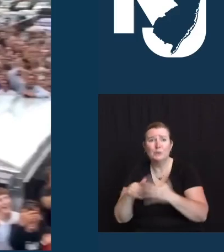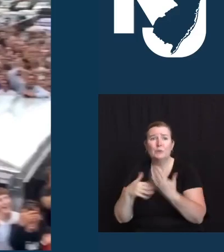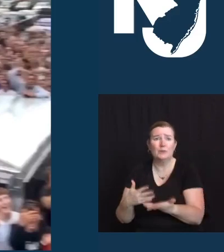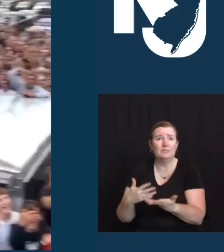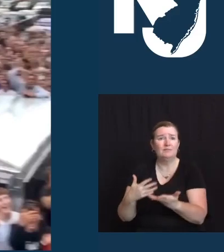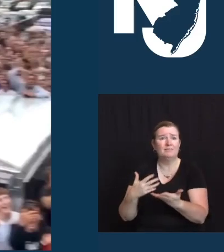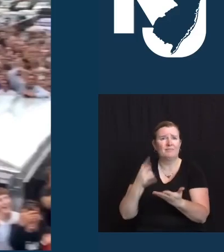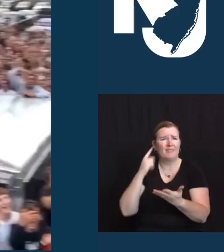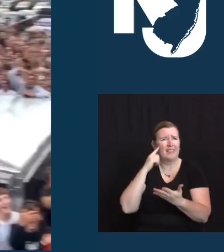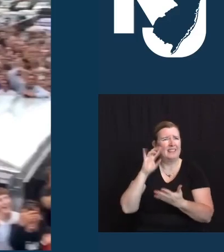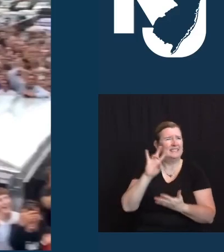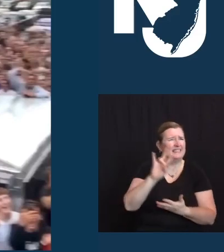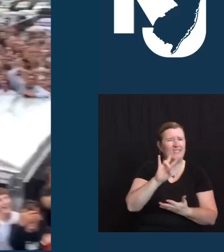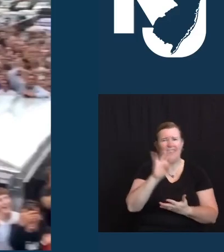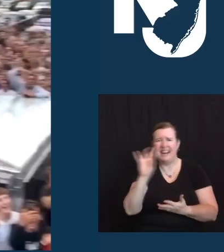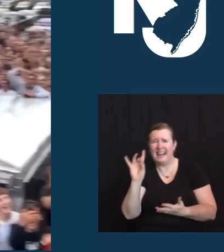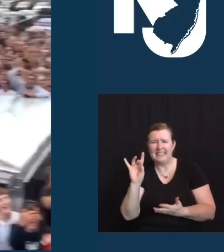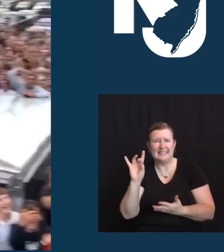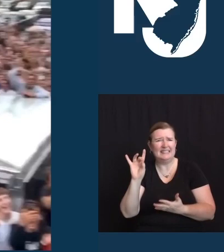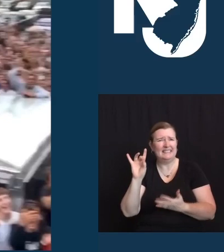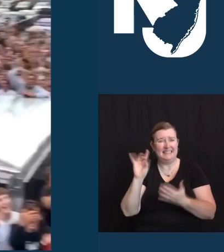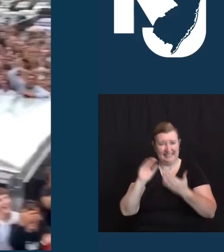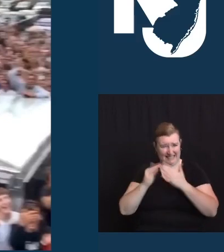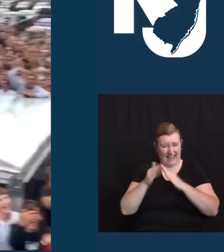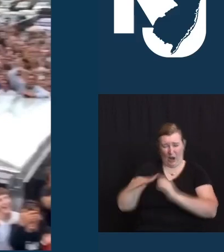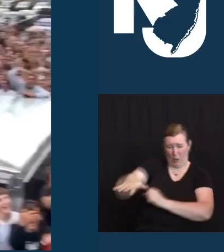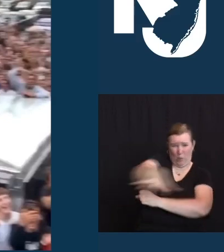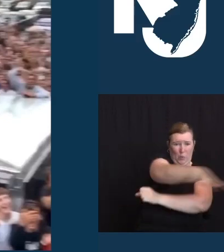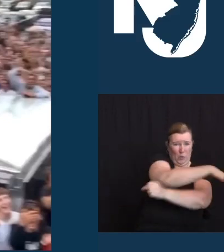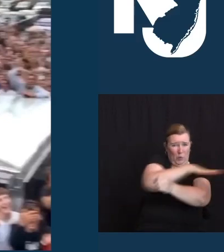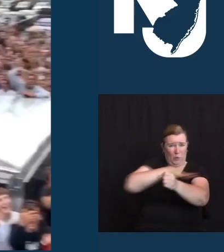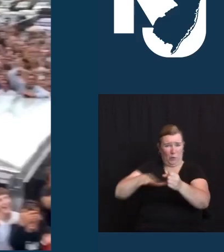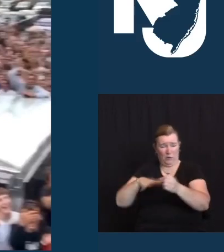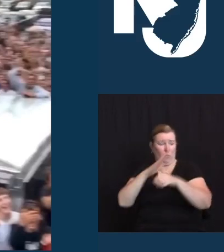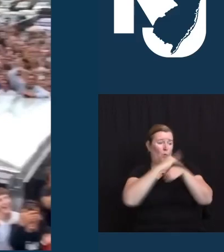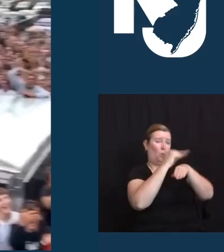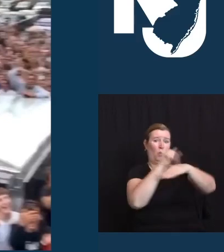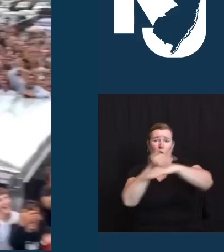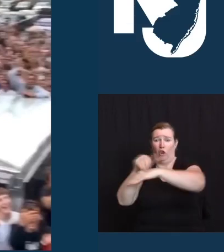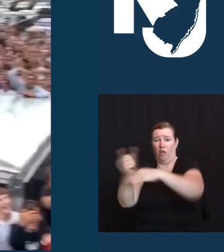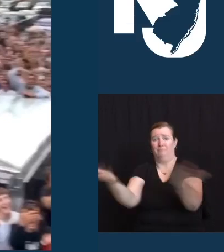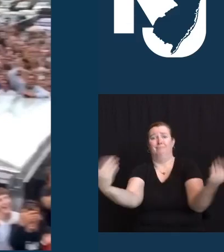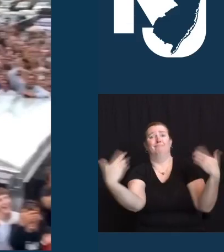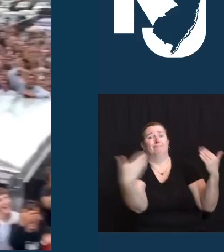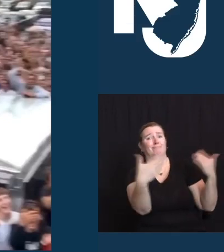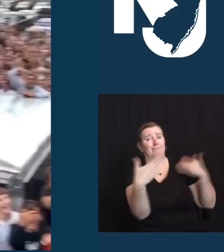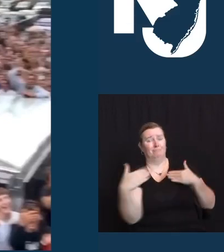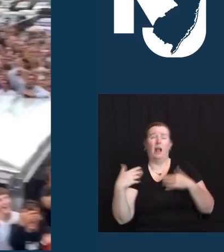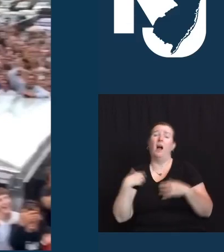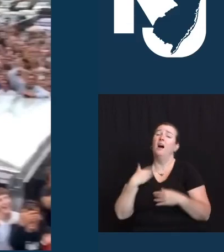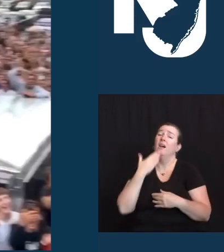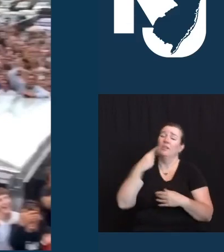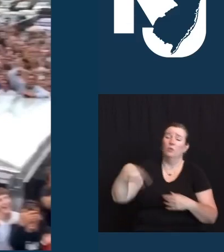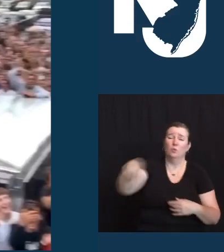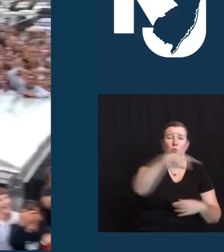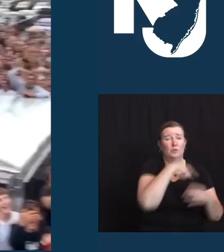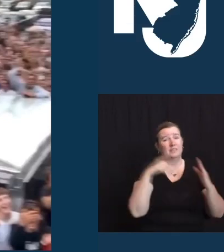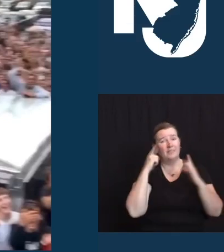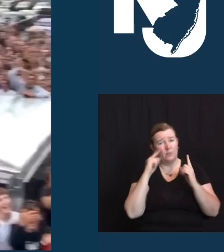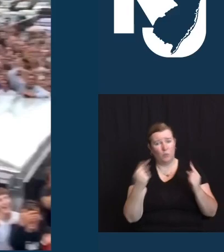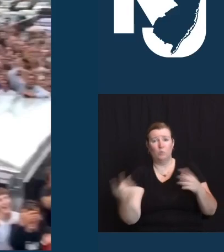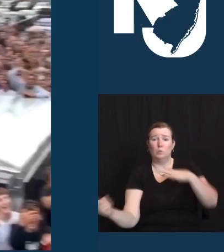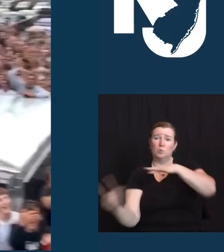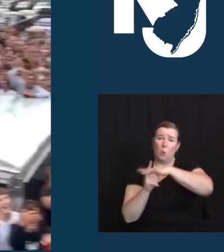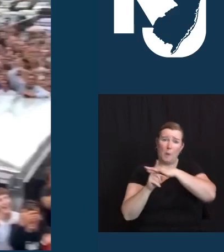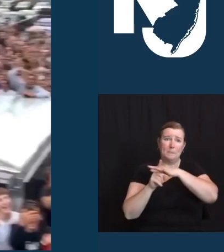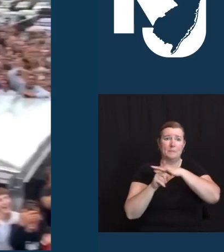in their officers to help because of the crowd size. So I thank all the members of law enforcement who responded on Monday night. And by the way, they were